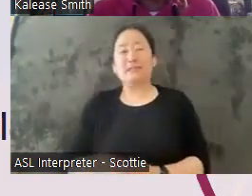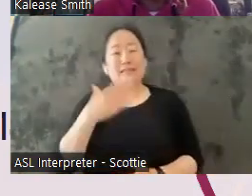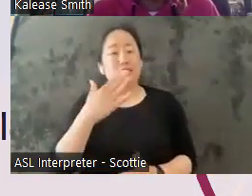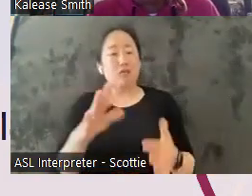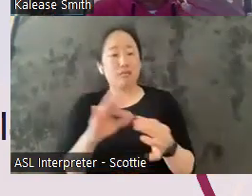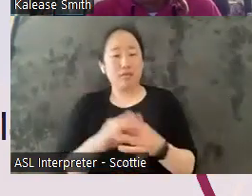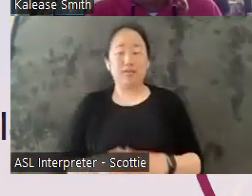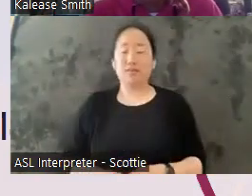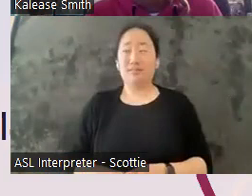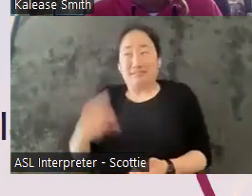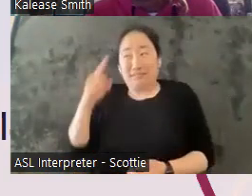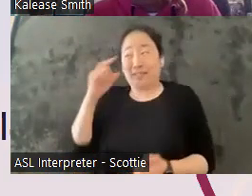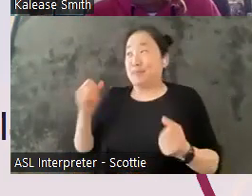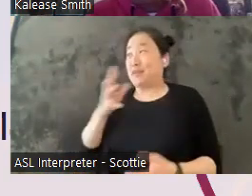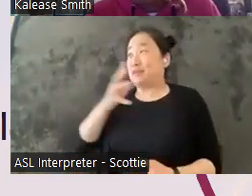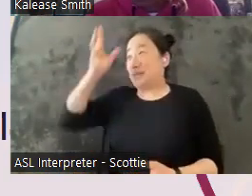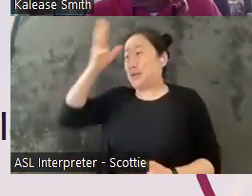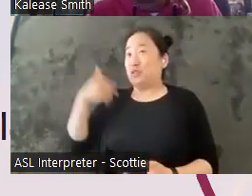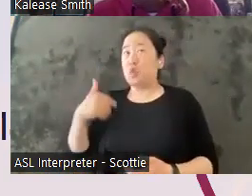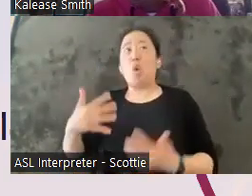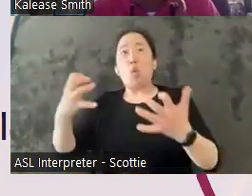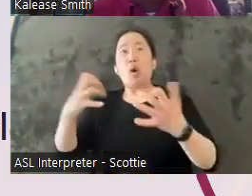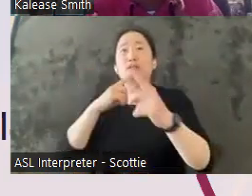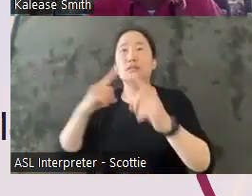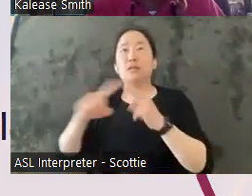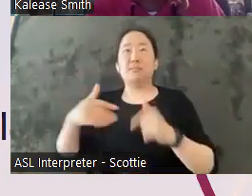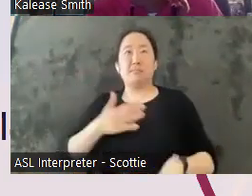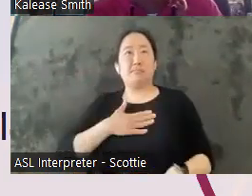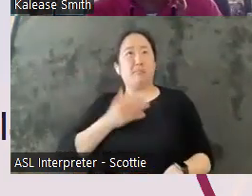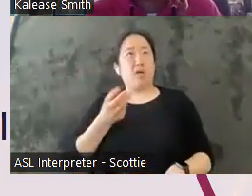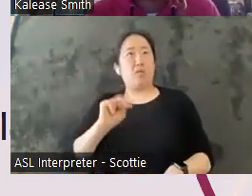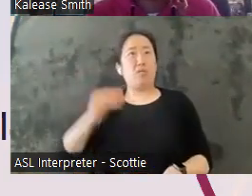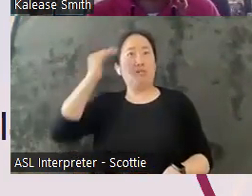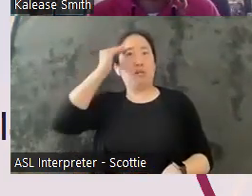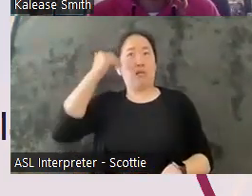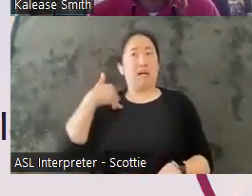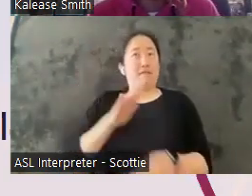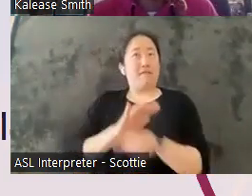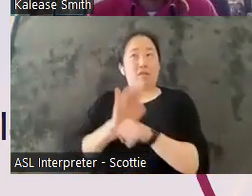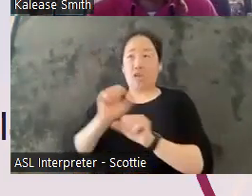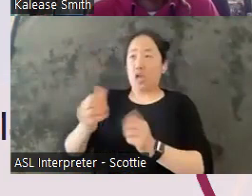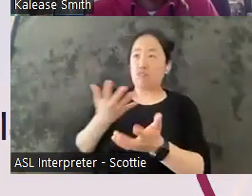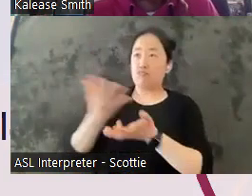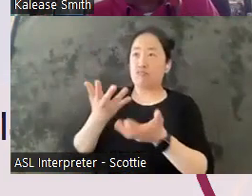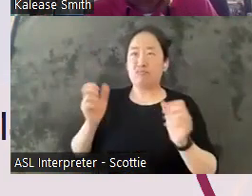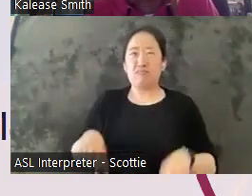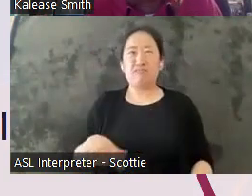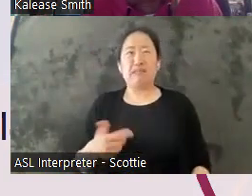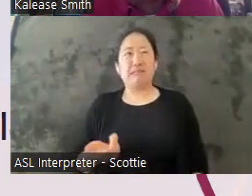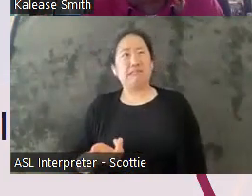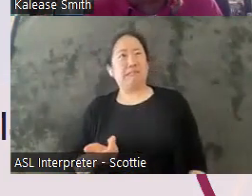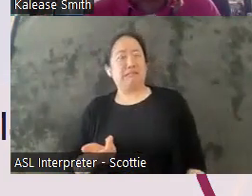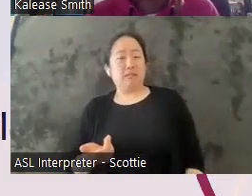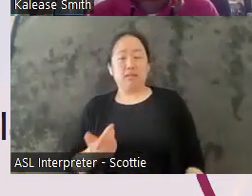they're probably like, do I have enough knowledge on this subject to help my kids, right? Because we know that sometimes words can